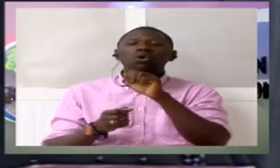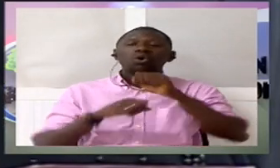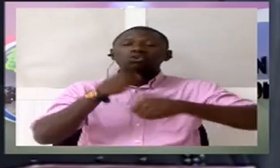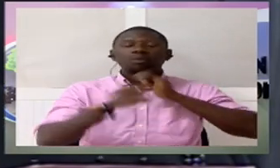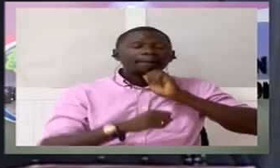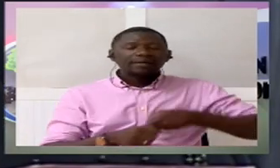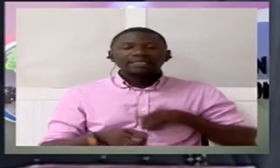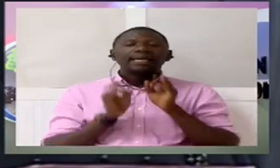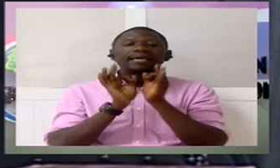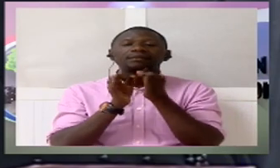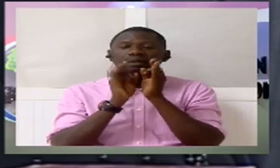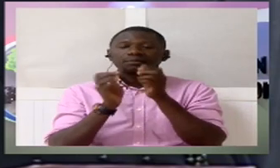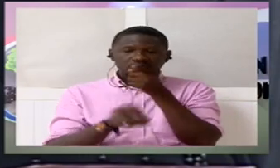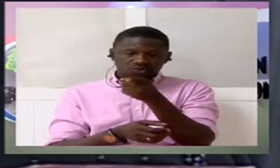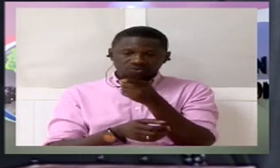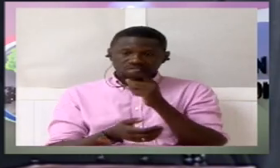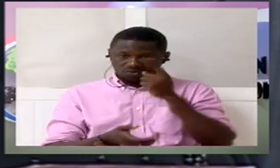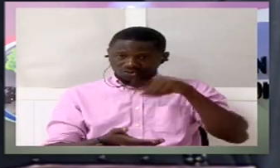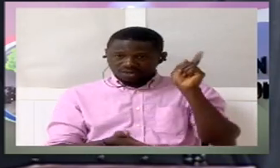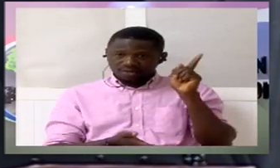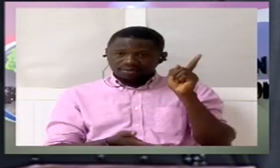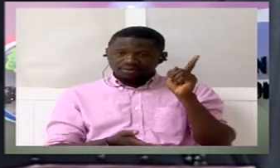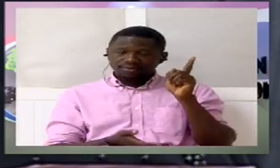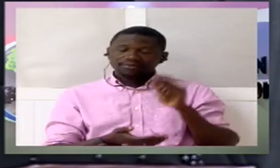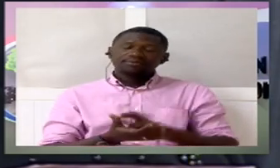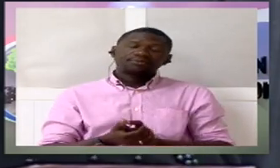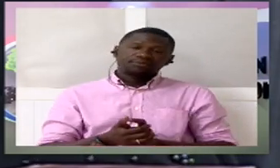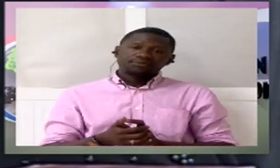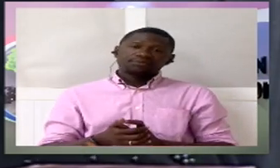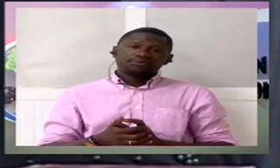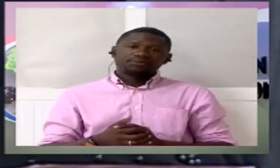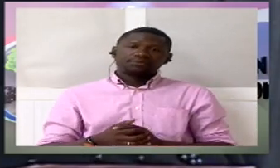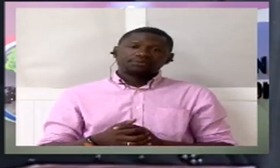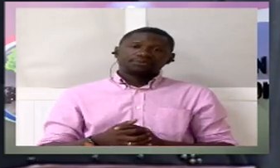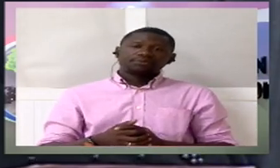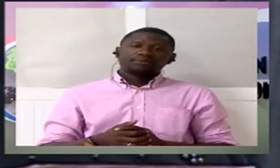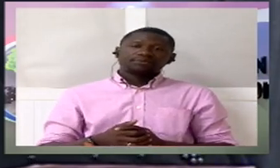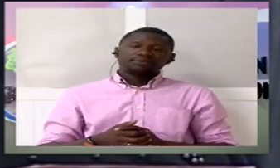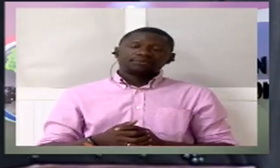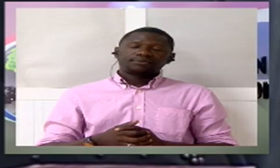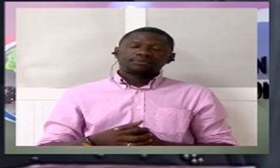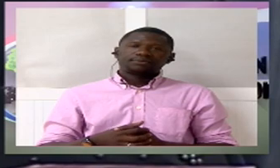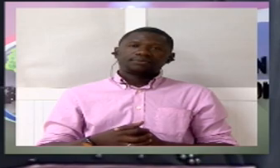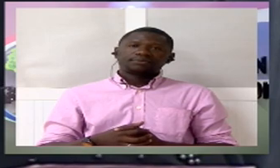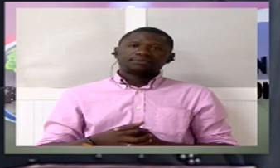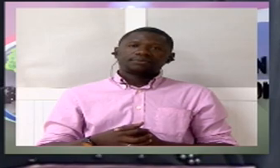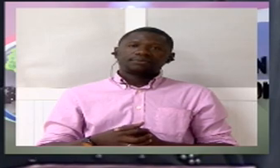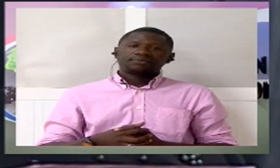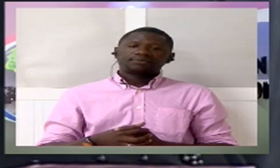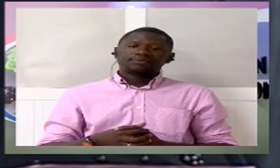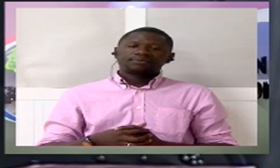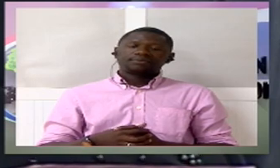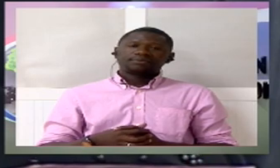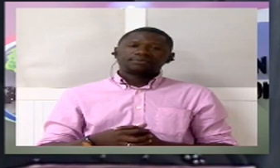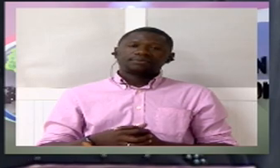nyala bare bitum kibar lem yemen soto Baba Diop fangulu. Akibar lem men aso taate fangulu. Paribirabe prisino kono